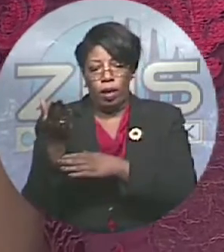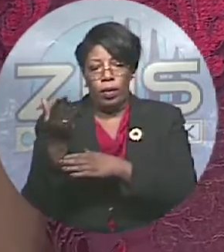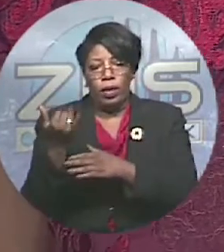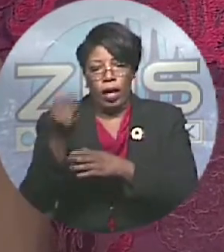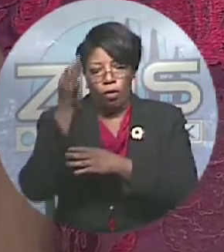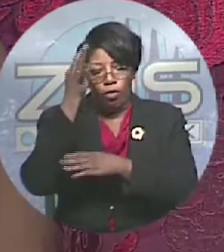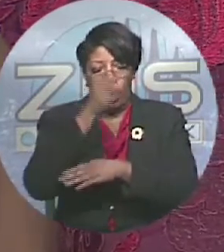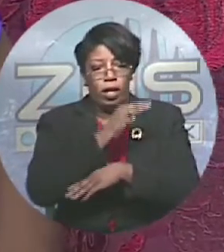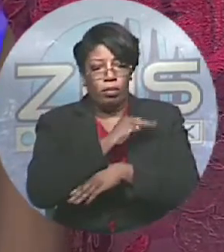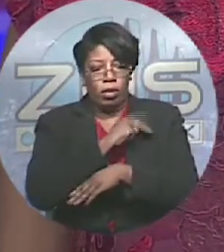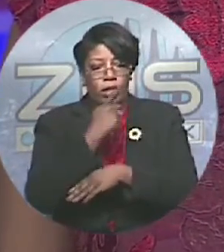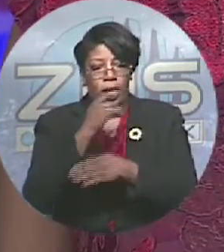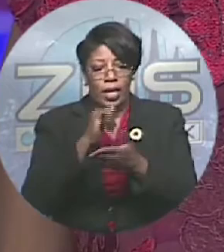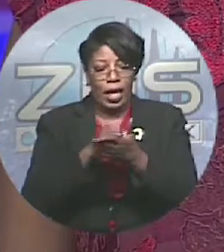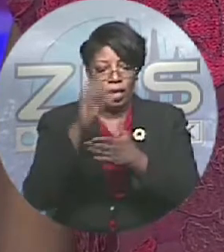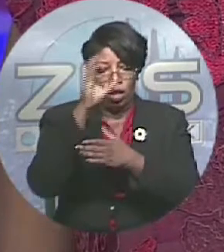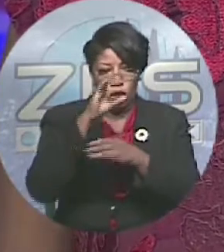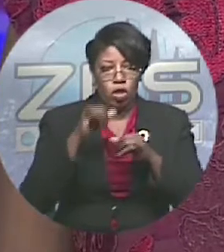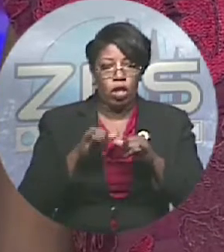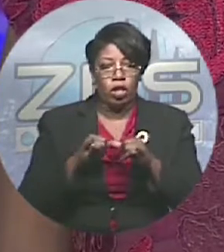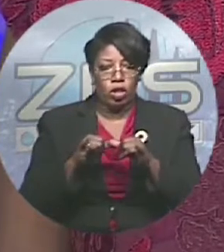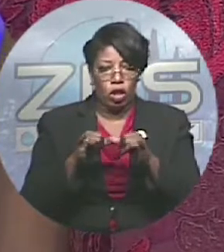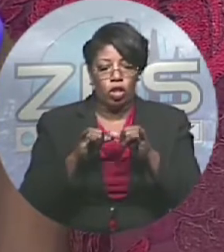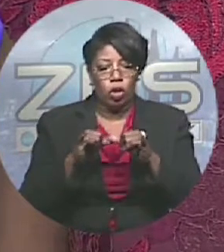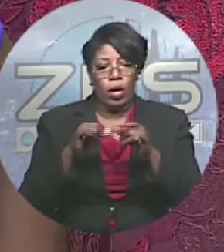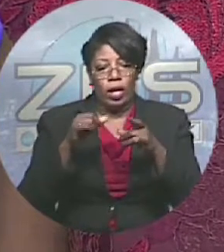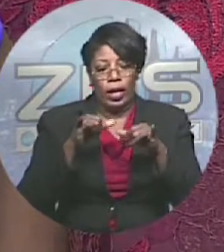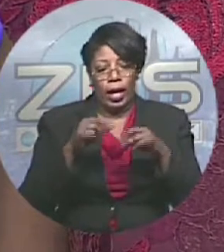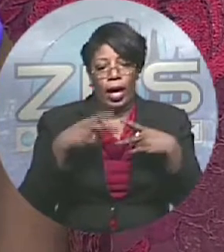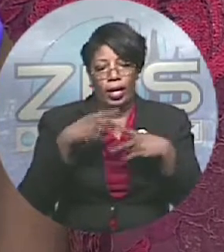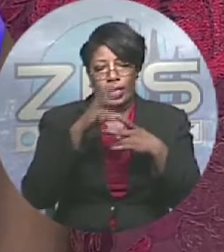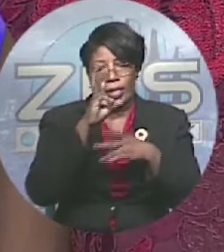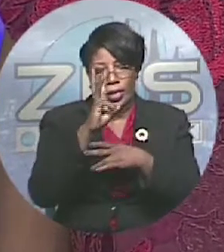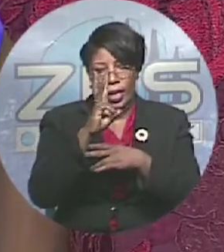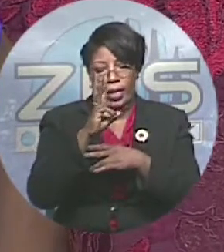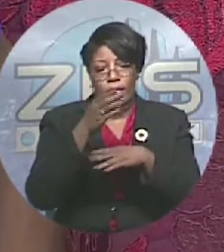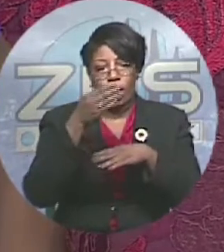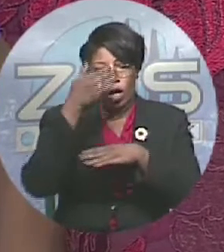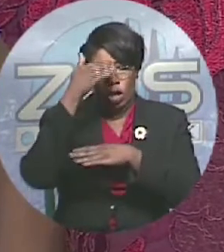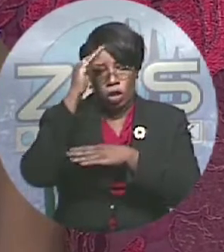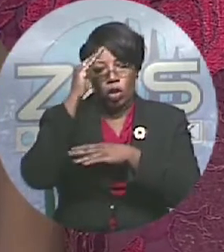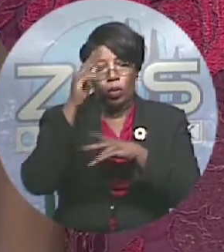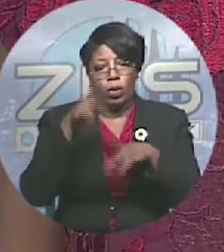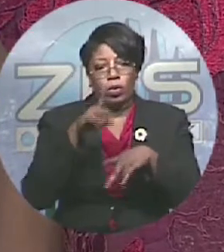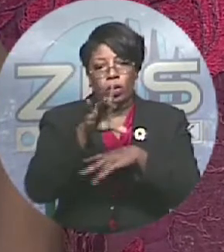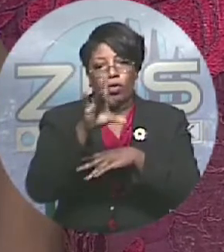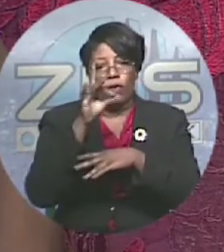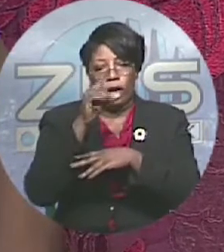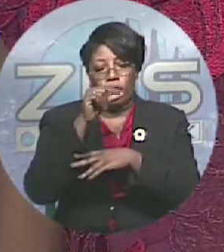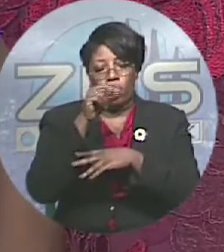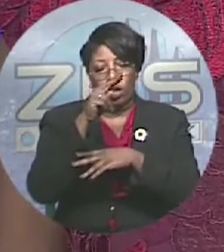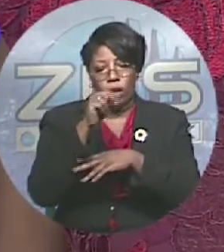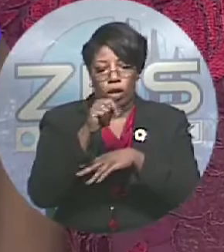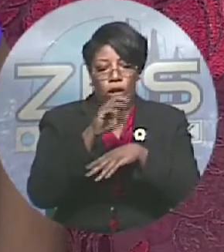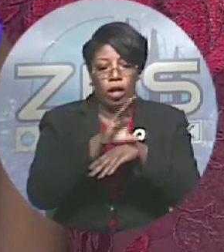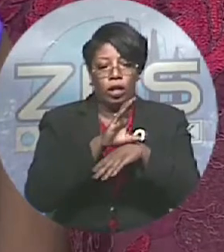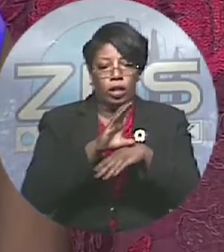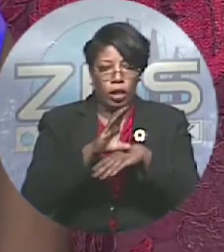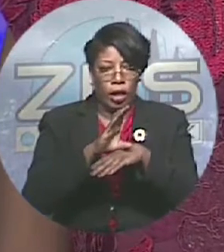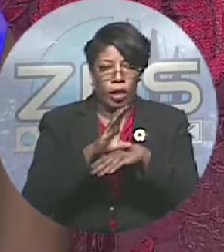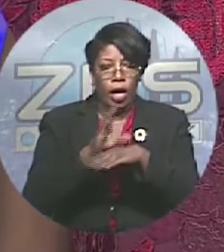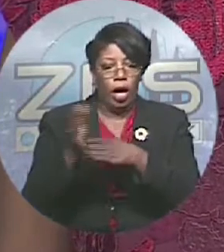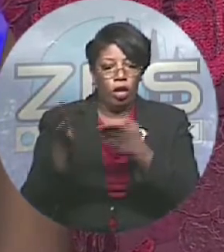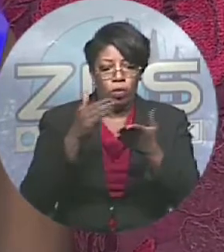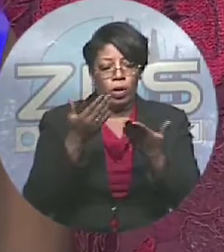Fred Mitchell says while the search continues for them, six Cubans were found off Gun Key and have been brought to the capital for processing. He